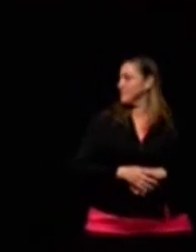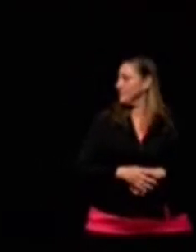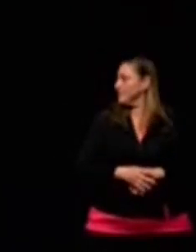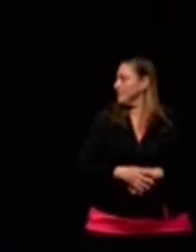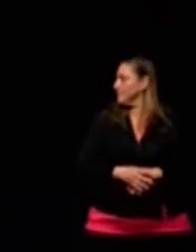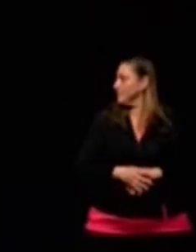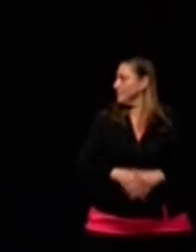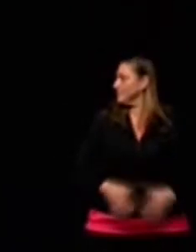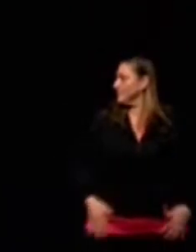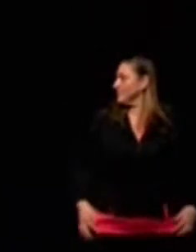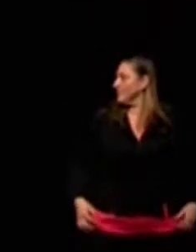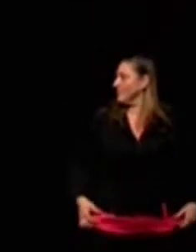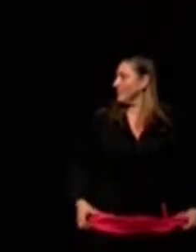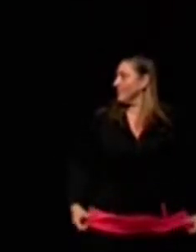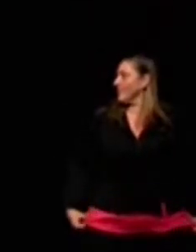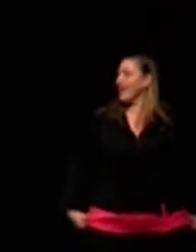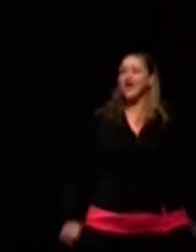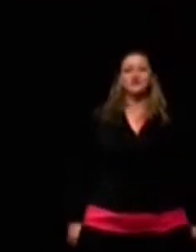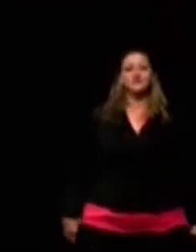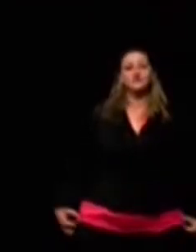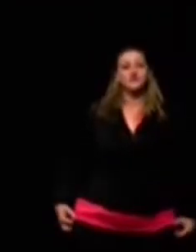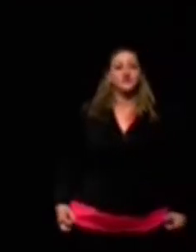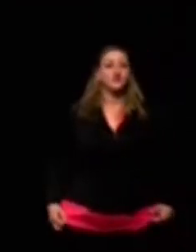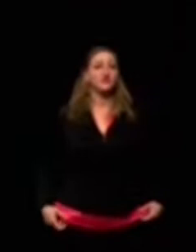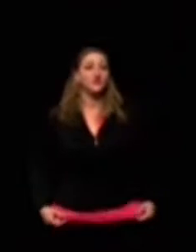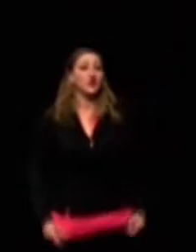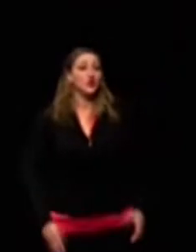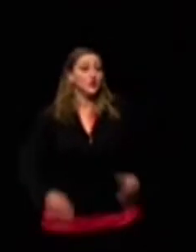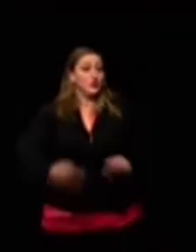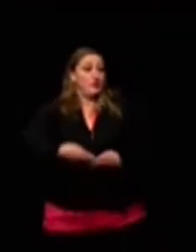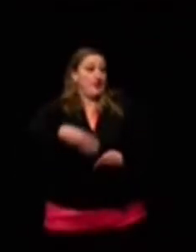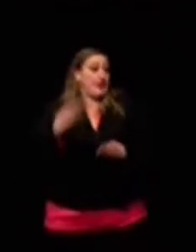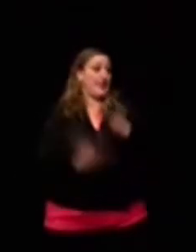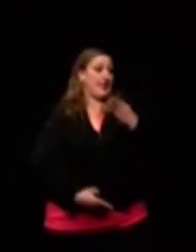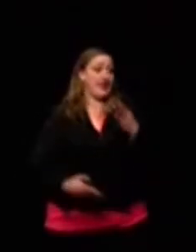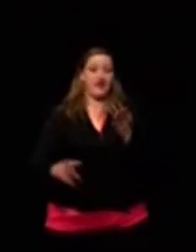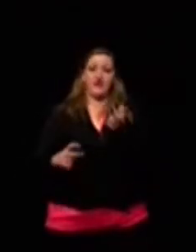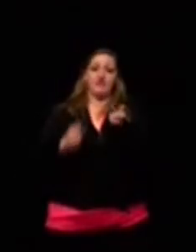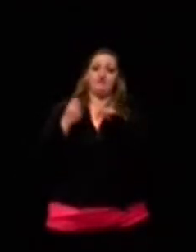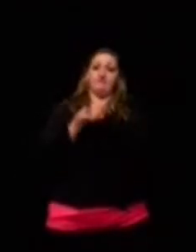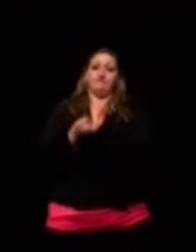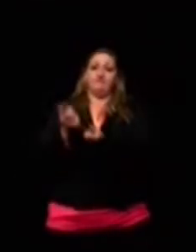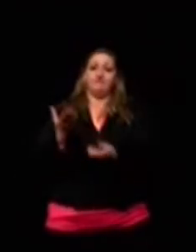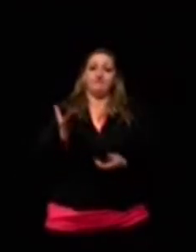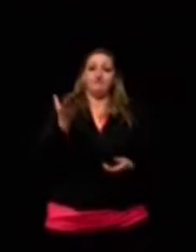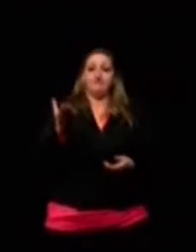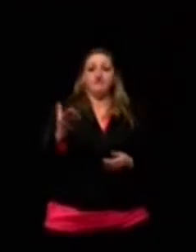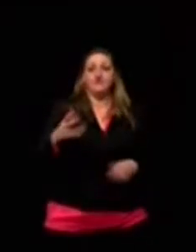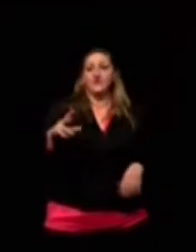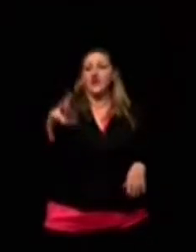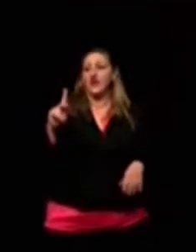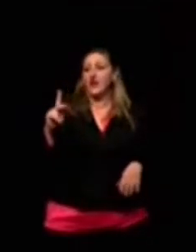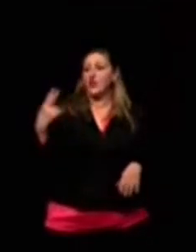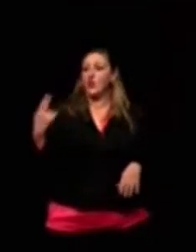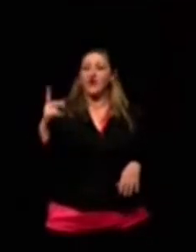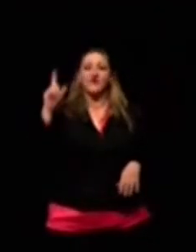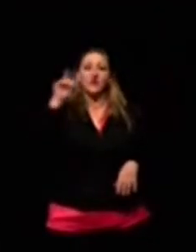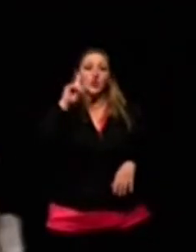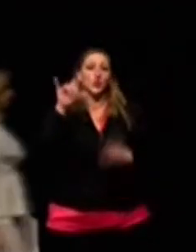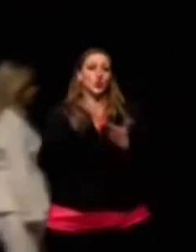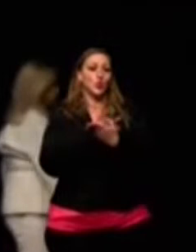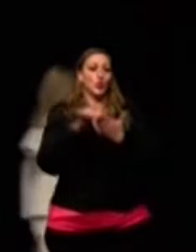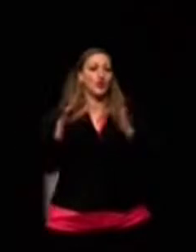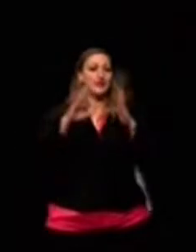Great, thank you. Thank you, Congresswoman. To complete the seconding process for Governor Kathy Hochul, we will now hear from New York